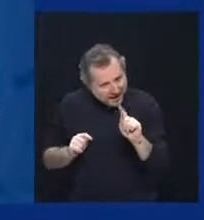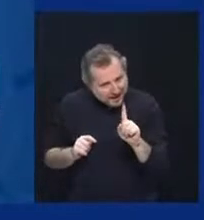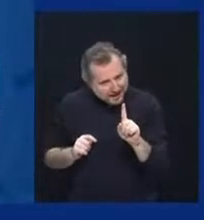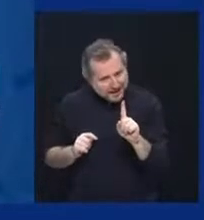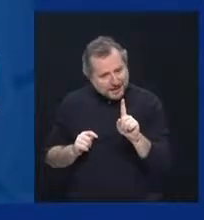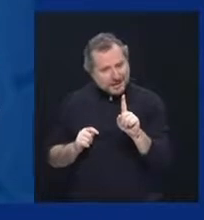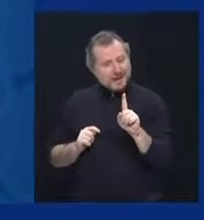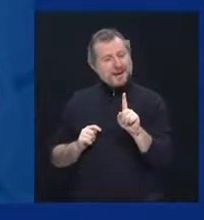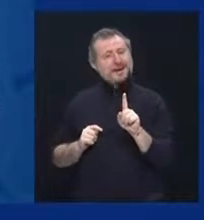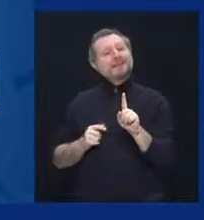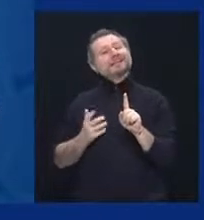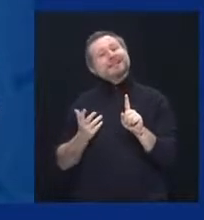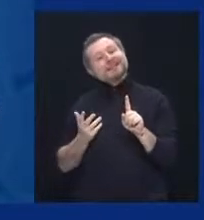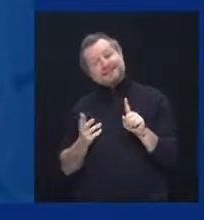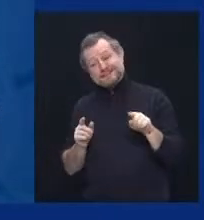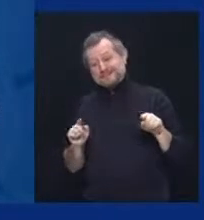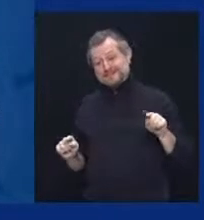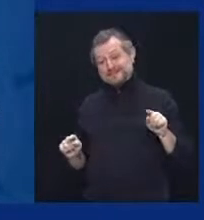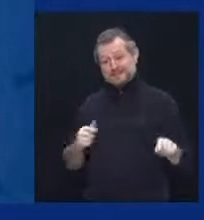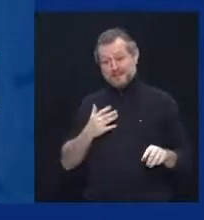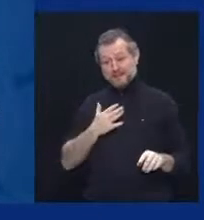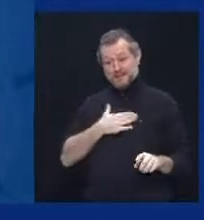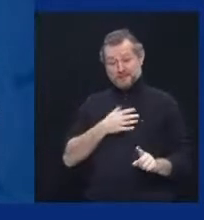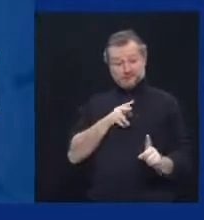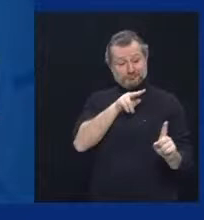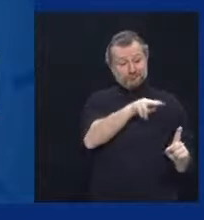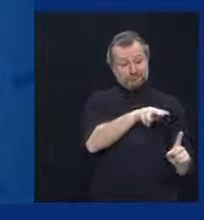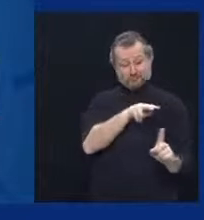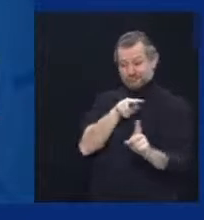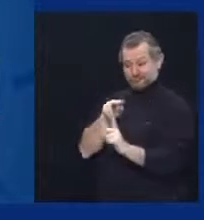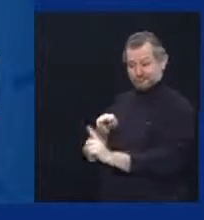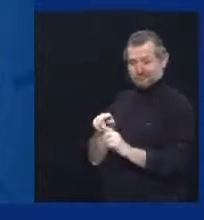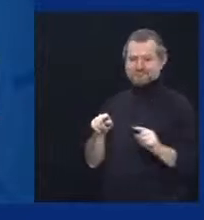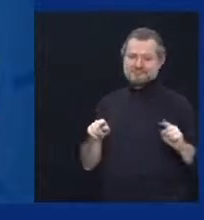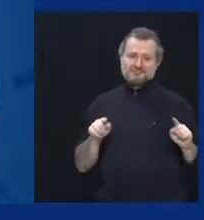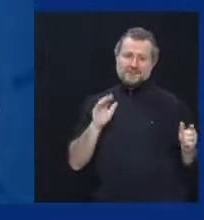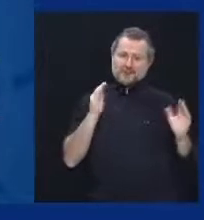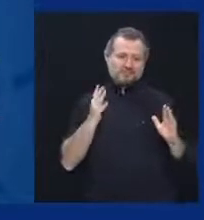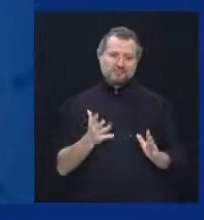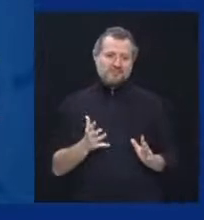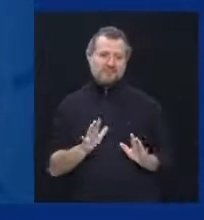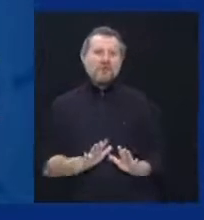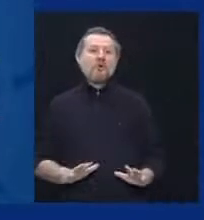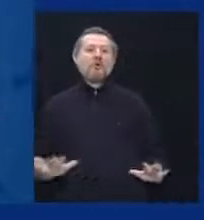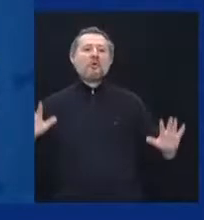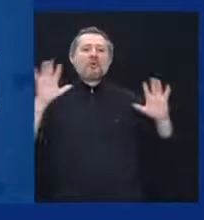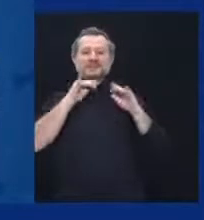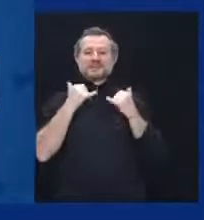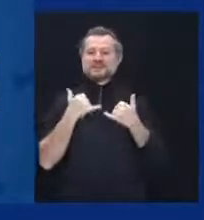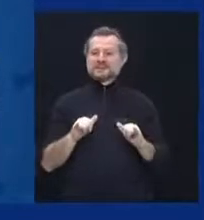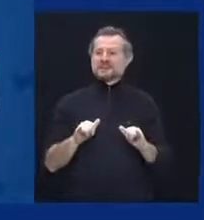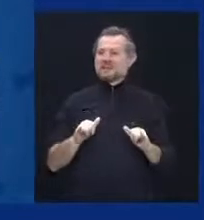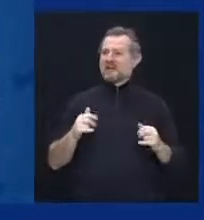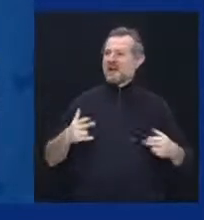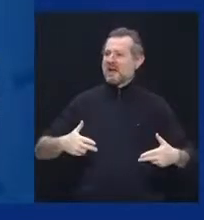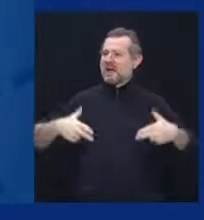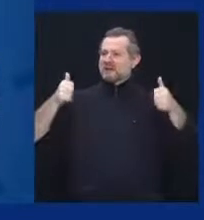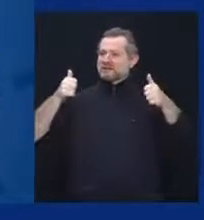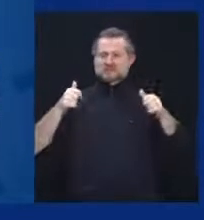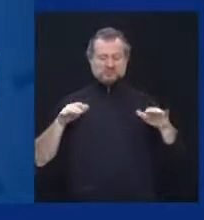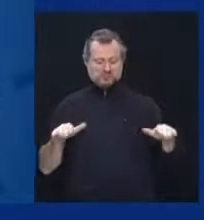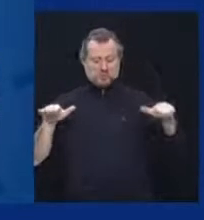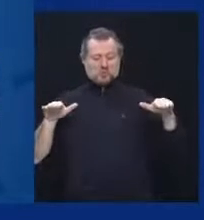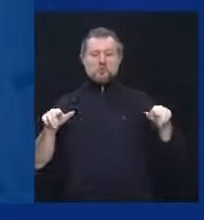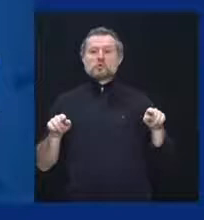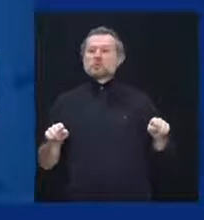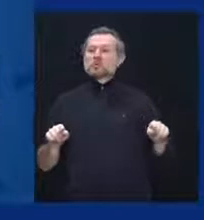from our point of view, it's relative across the state and who's highest across the state, and that's